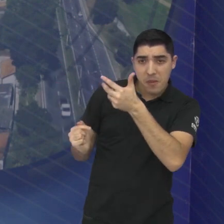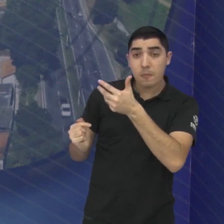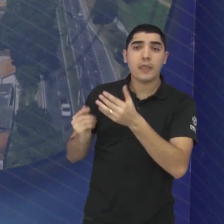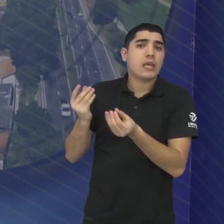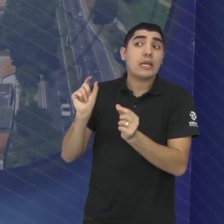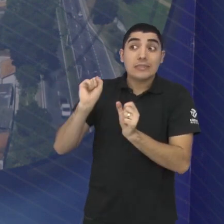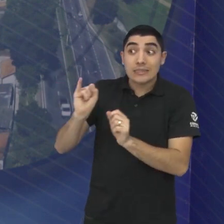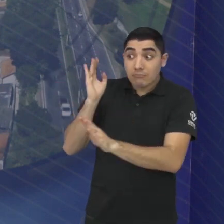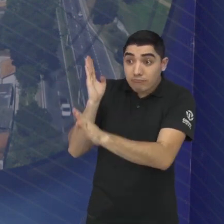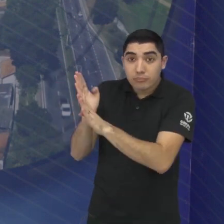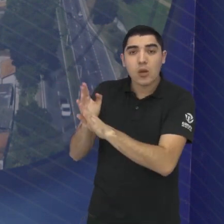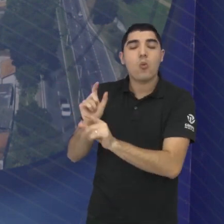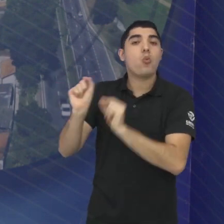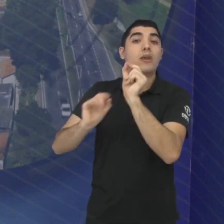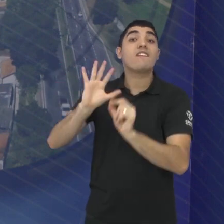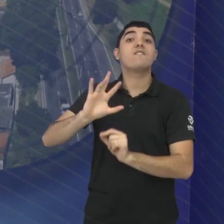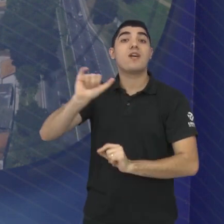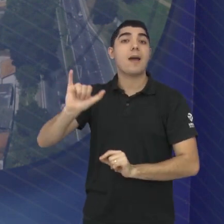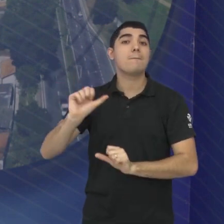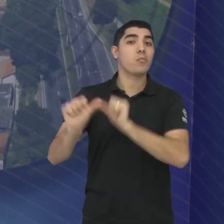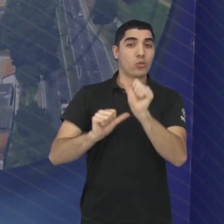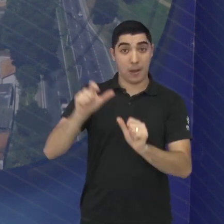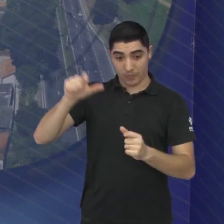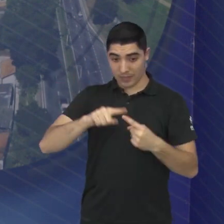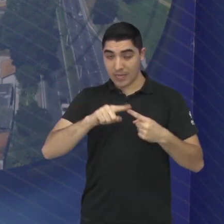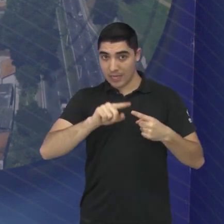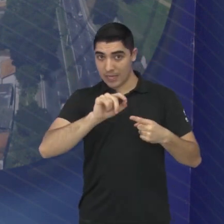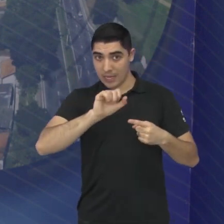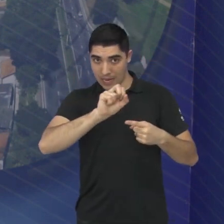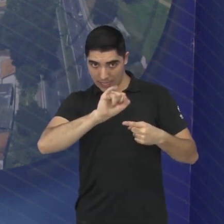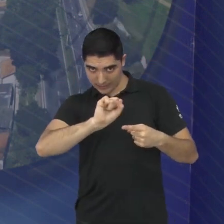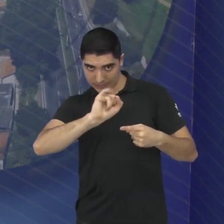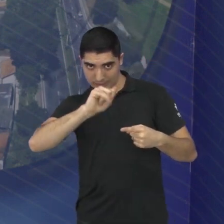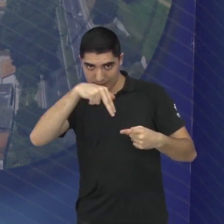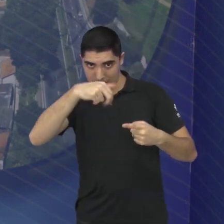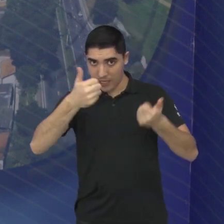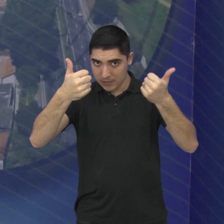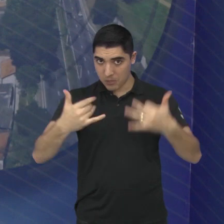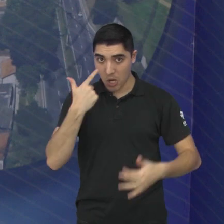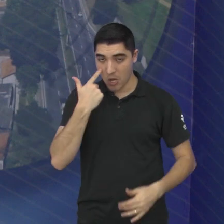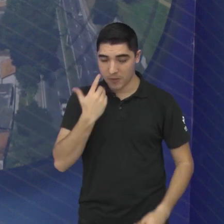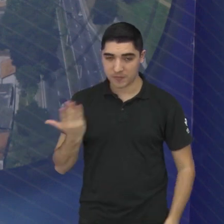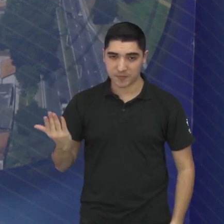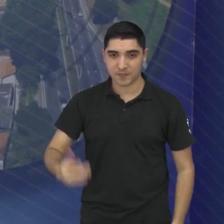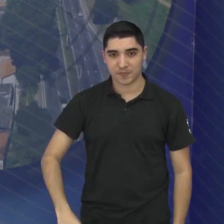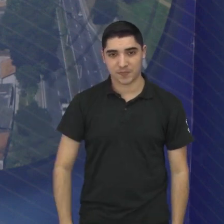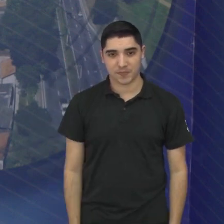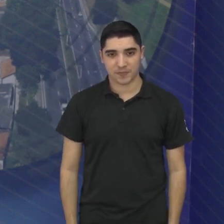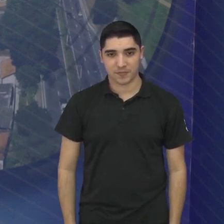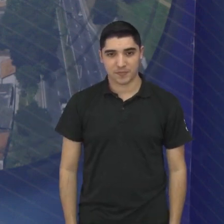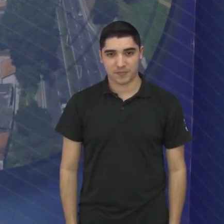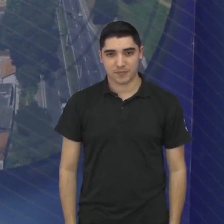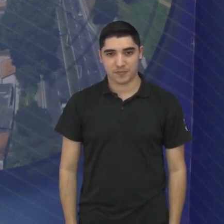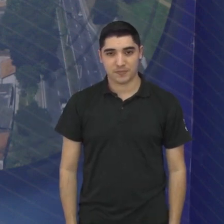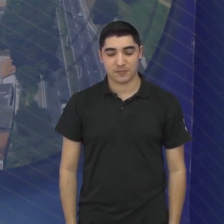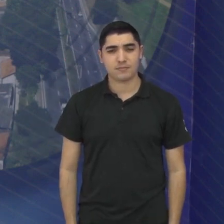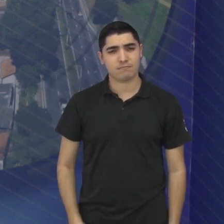outros planetas e quais seriam as consequências dessa descoberta. A Sian respondeu pra gente. Olha